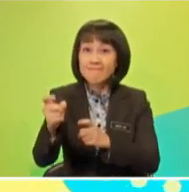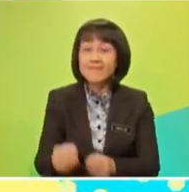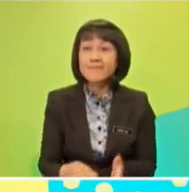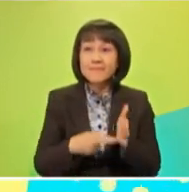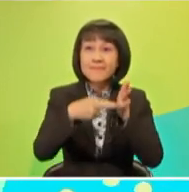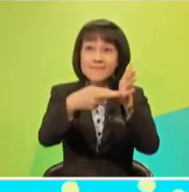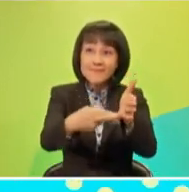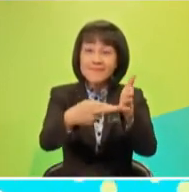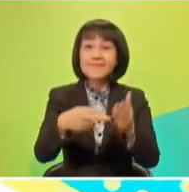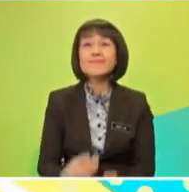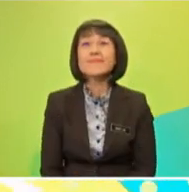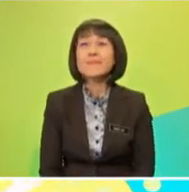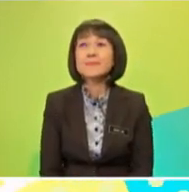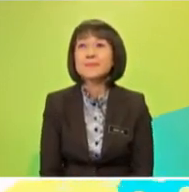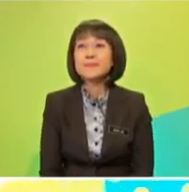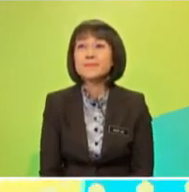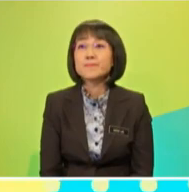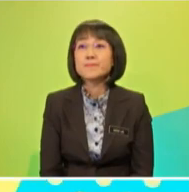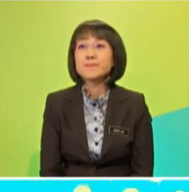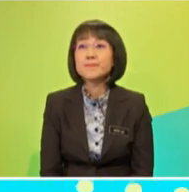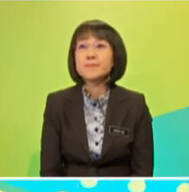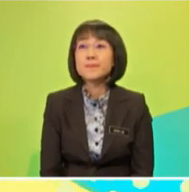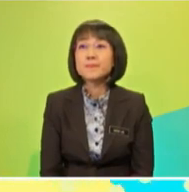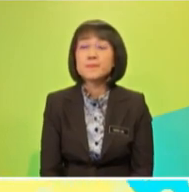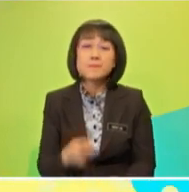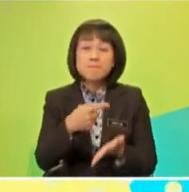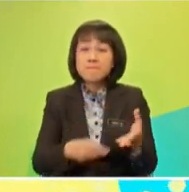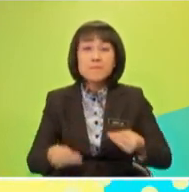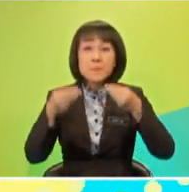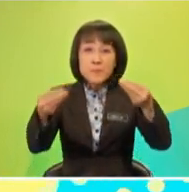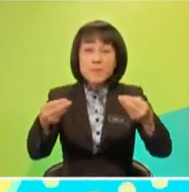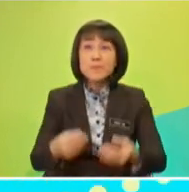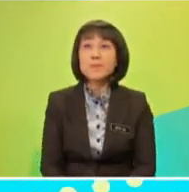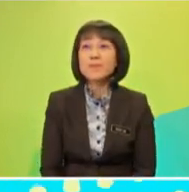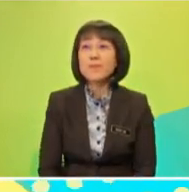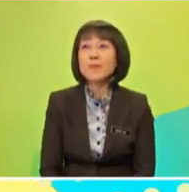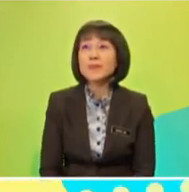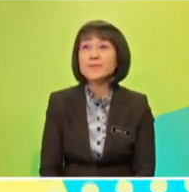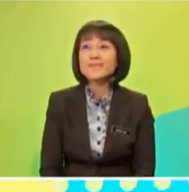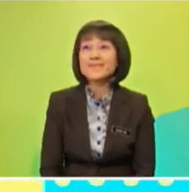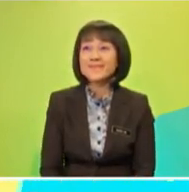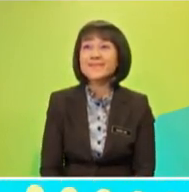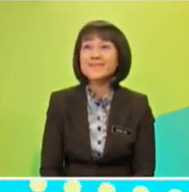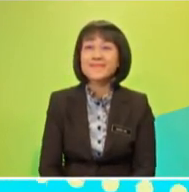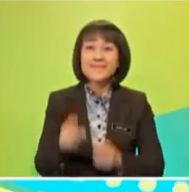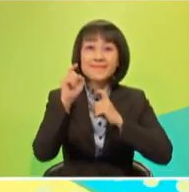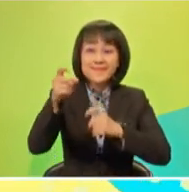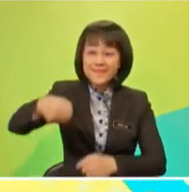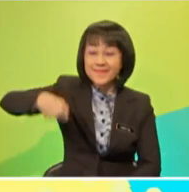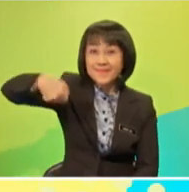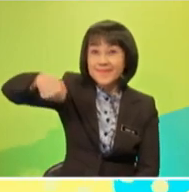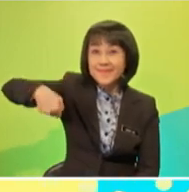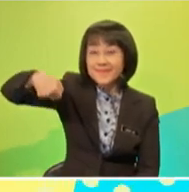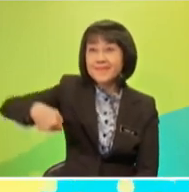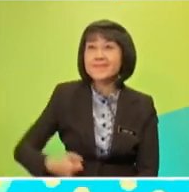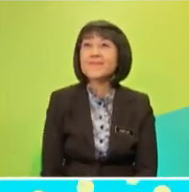and Megan and Teshna? Yes. So, what reward should we give her, teacher? Remember our goodie bags? Ah, okay.